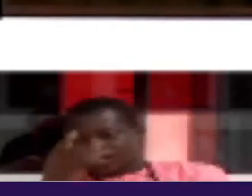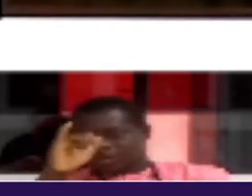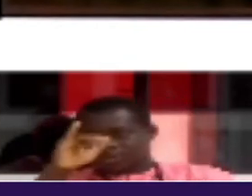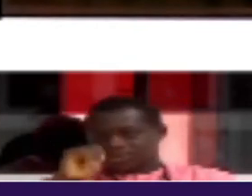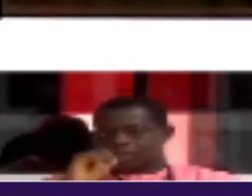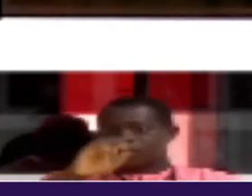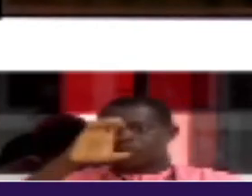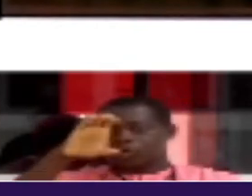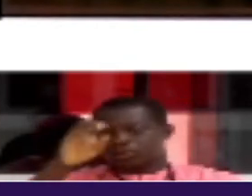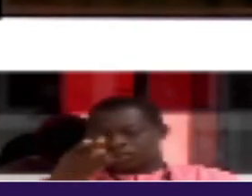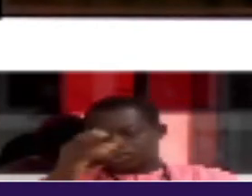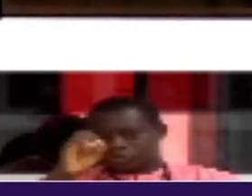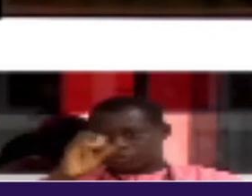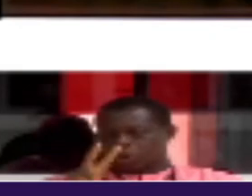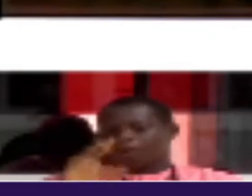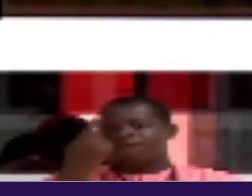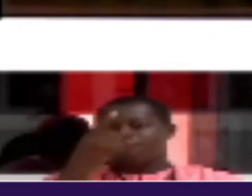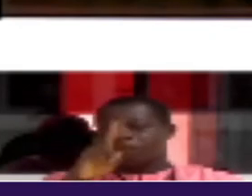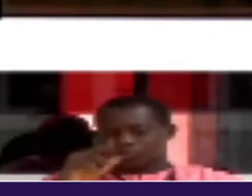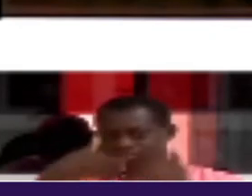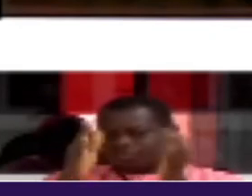was part of the first bite.